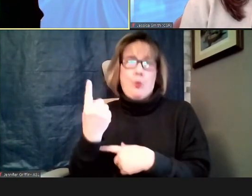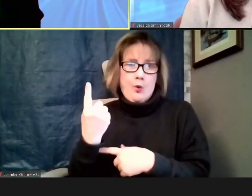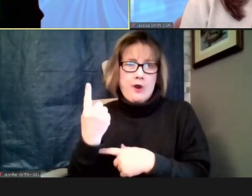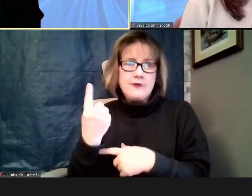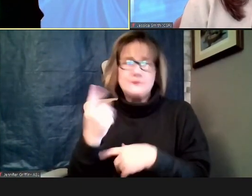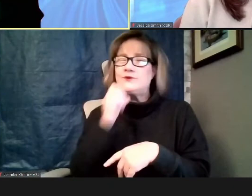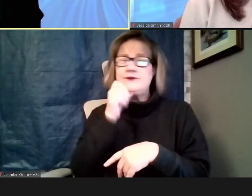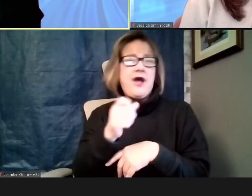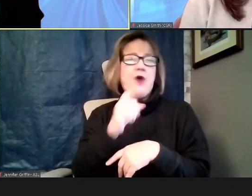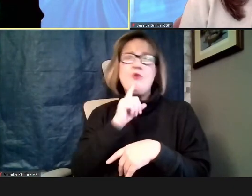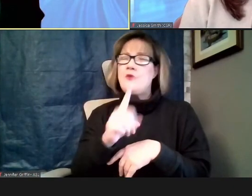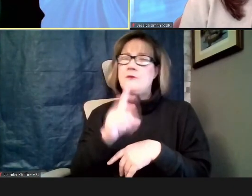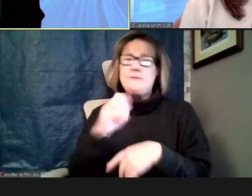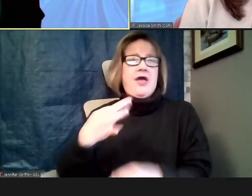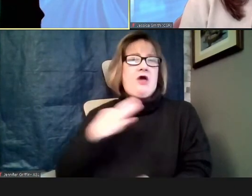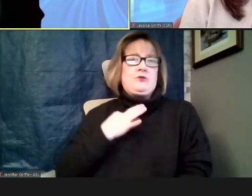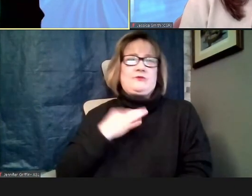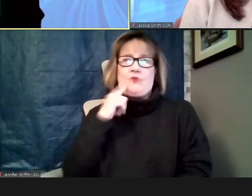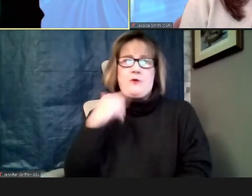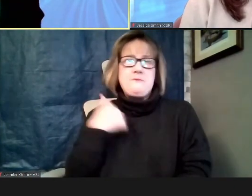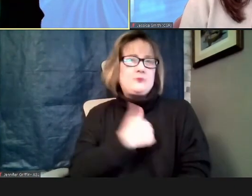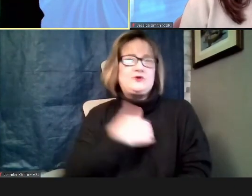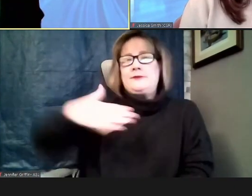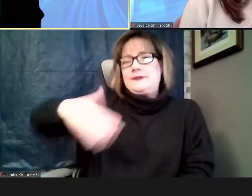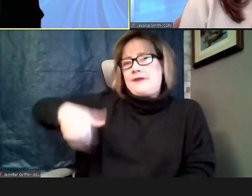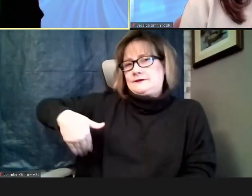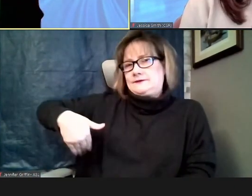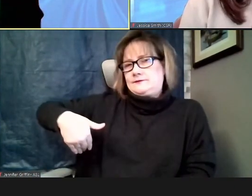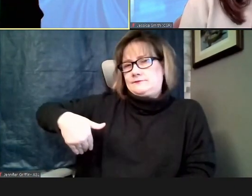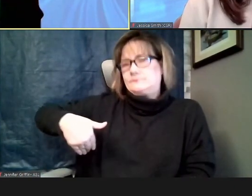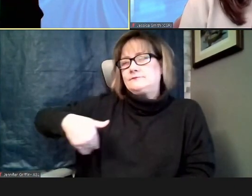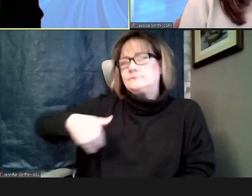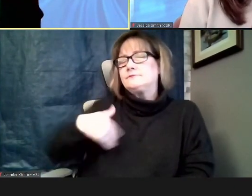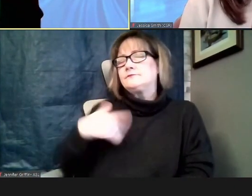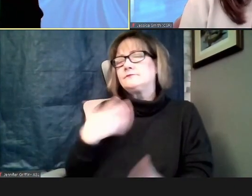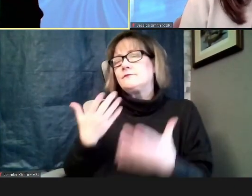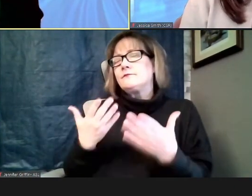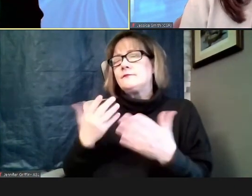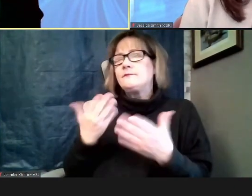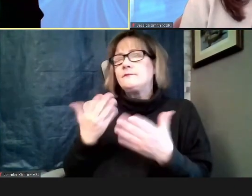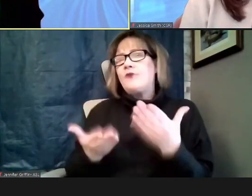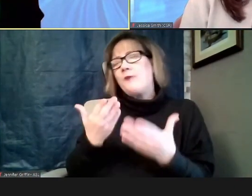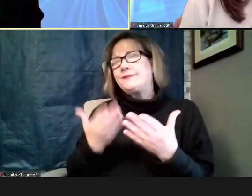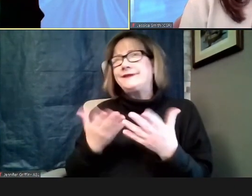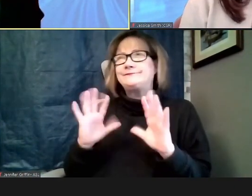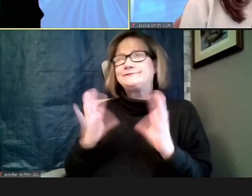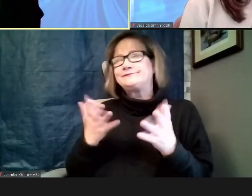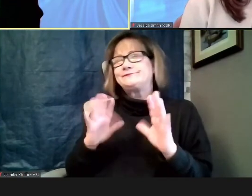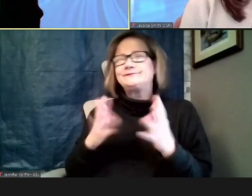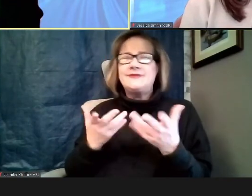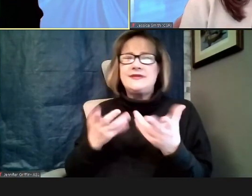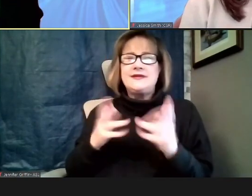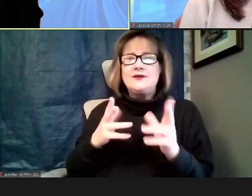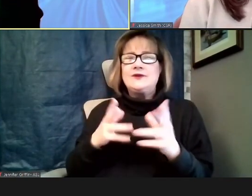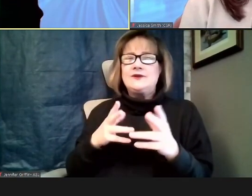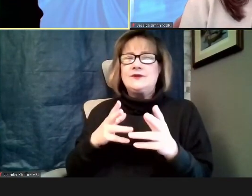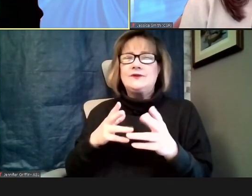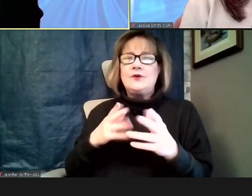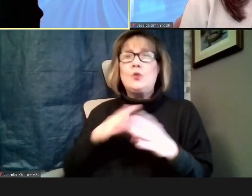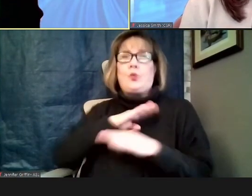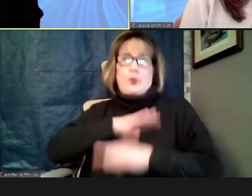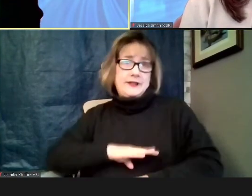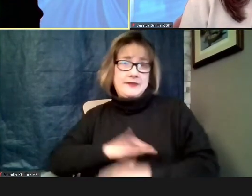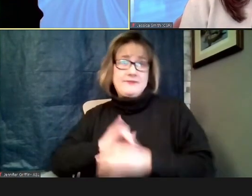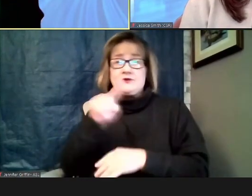really going to be eligible for membership yet. And it's probably a little bit of a relief to you that just serving